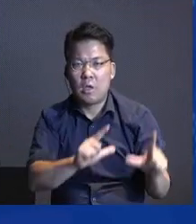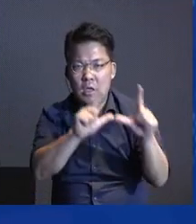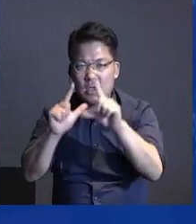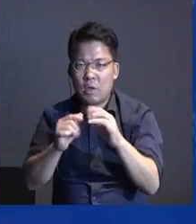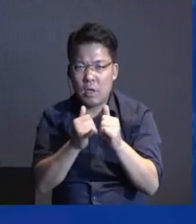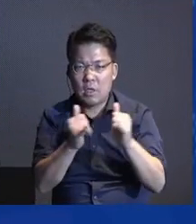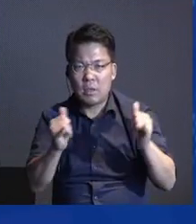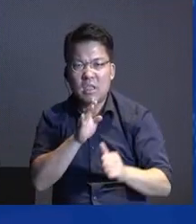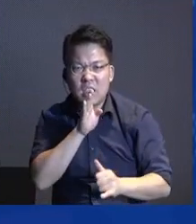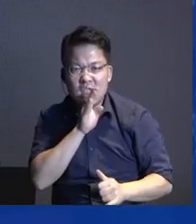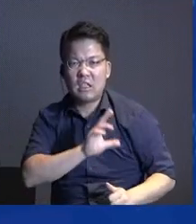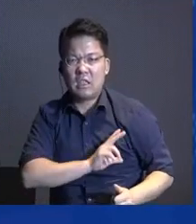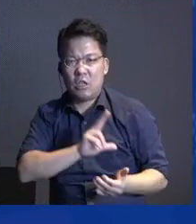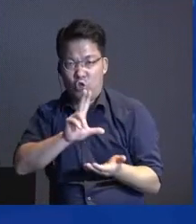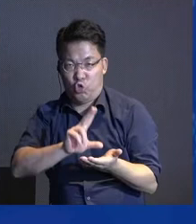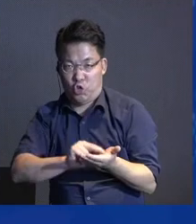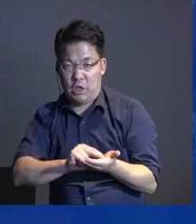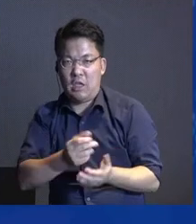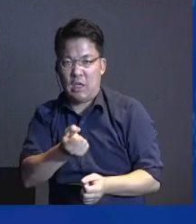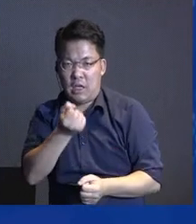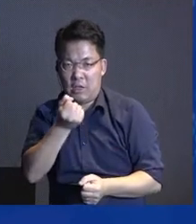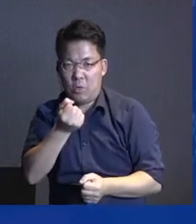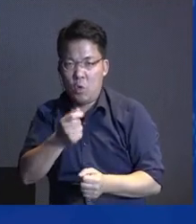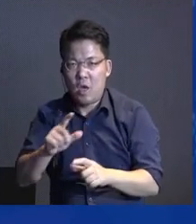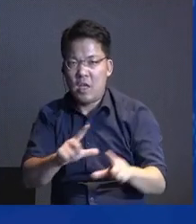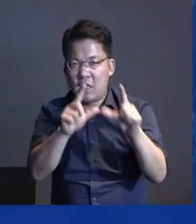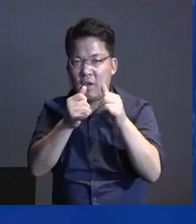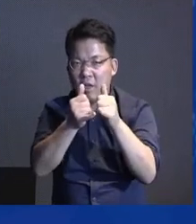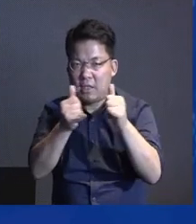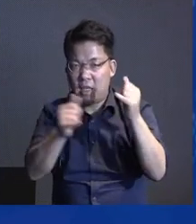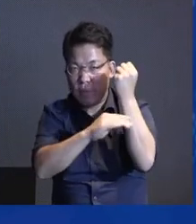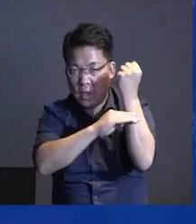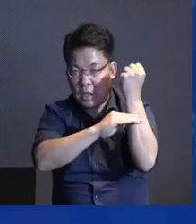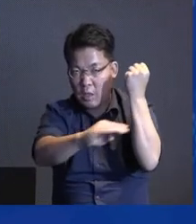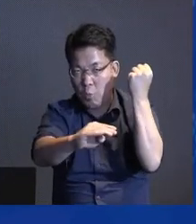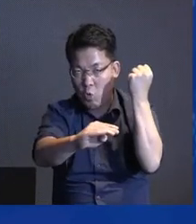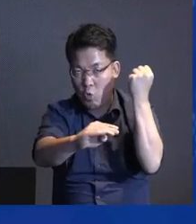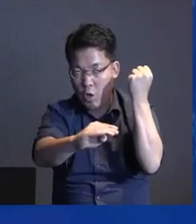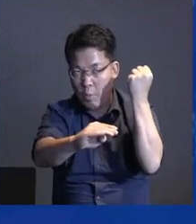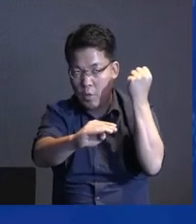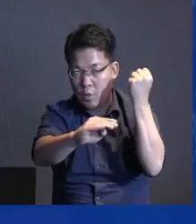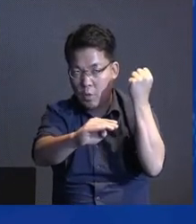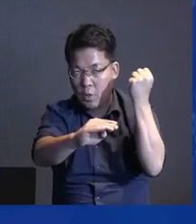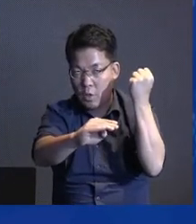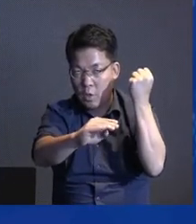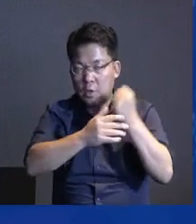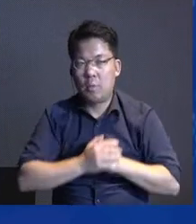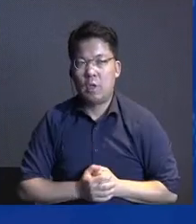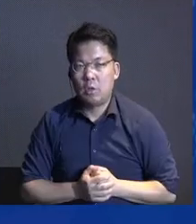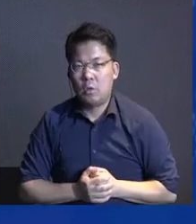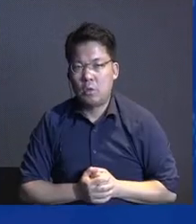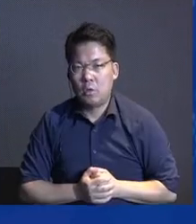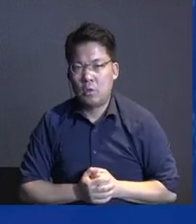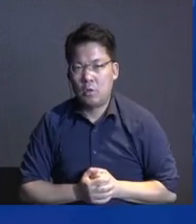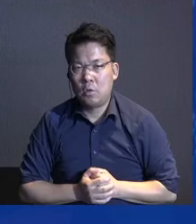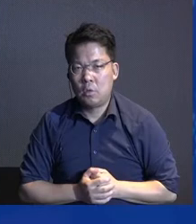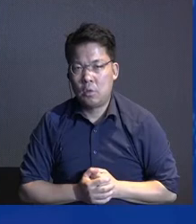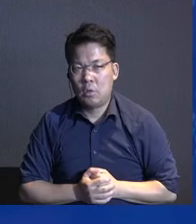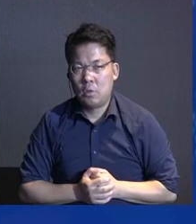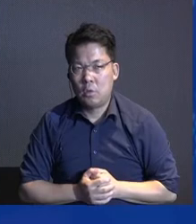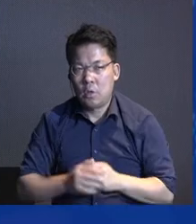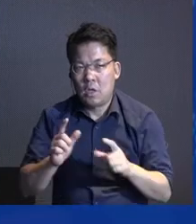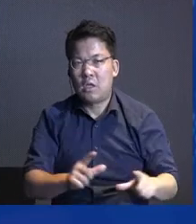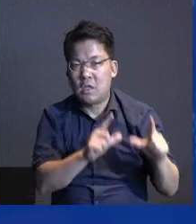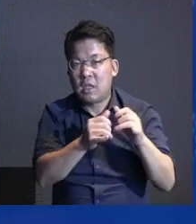organizations. Different from the public sectors like the local governments, resident association number,